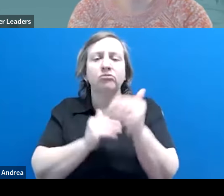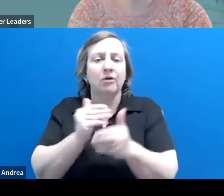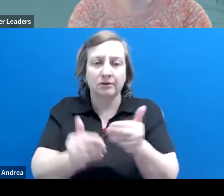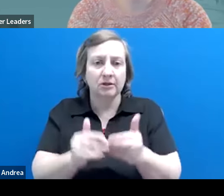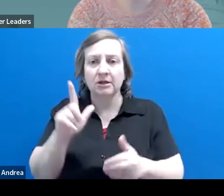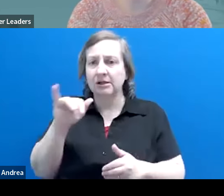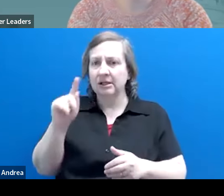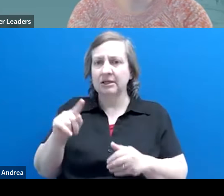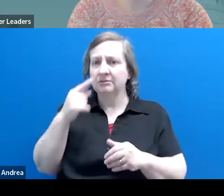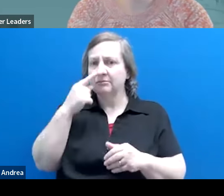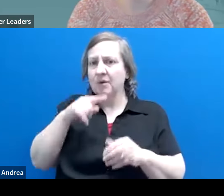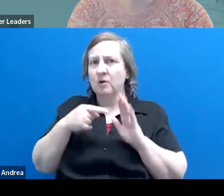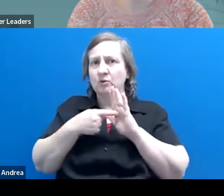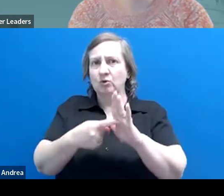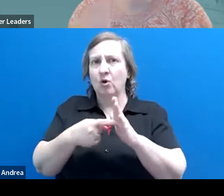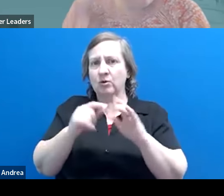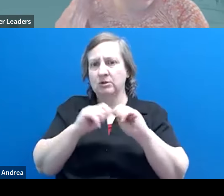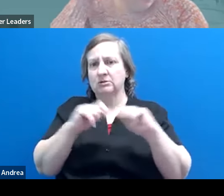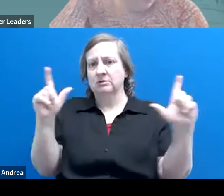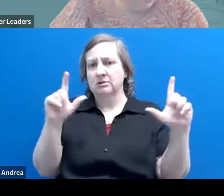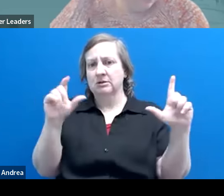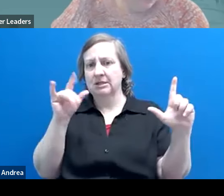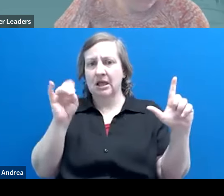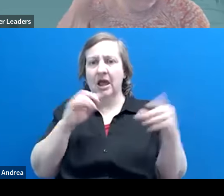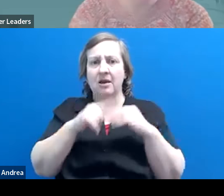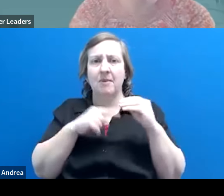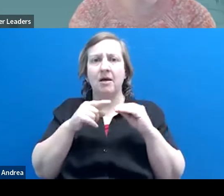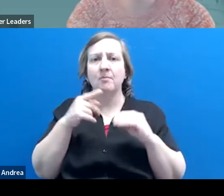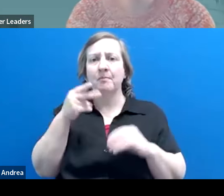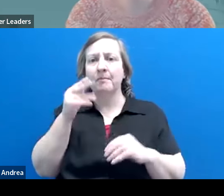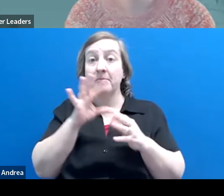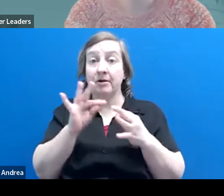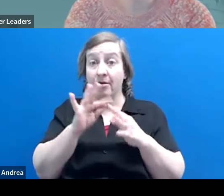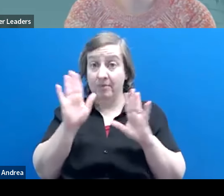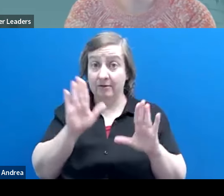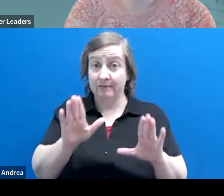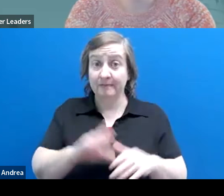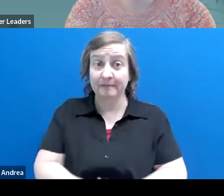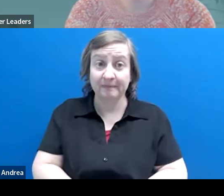share that slide deck again and put up the slides on public comment, that would be great.